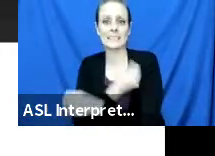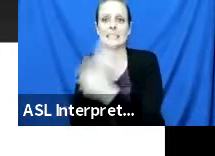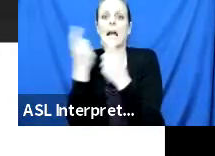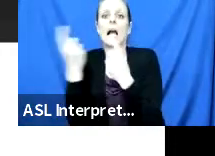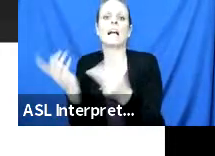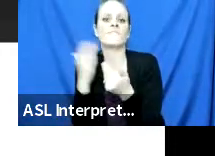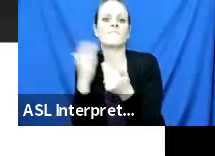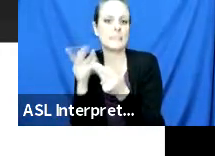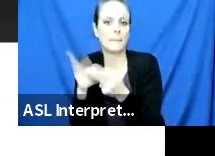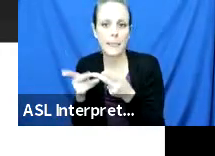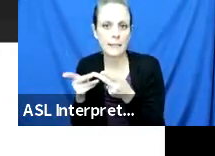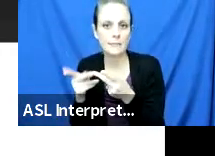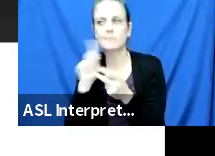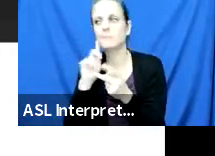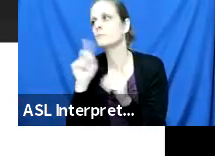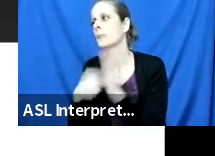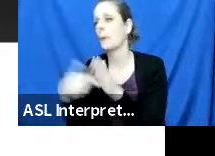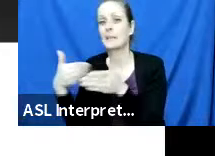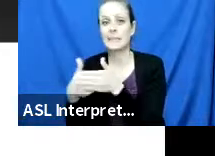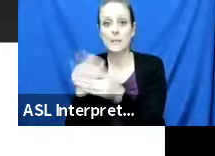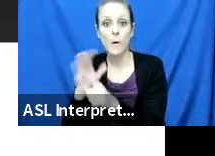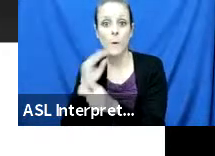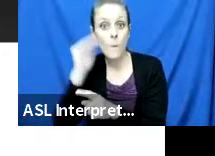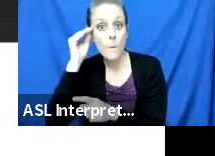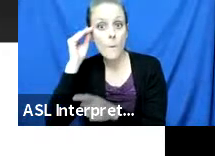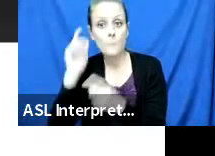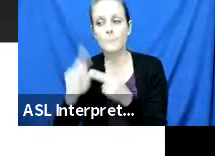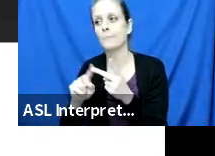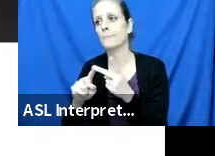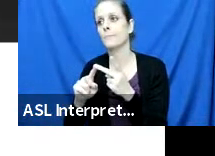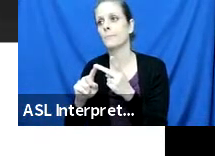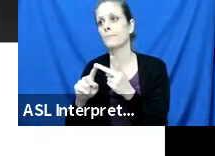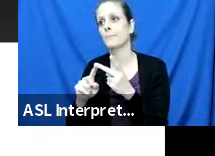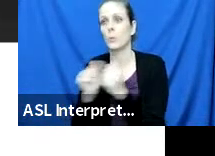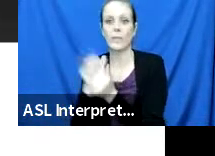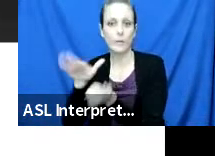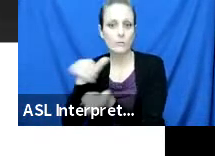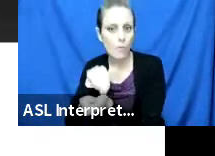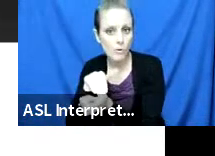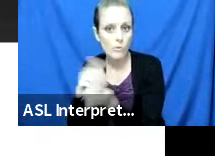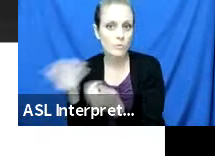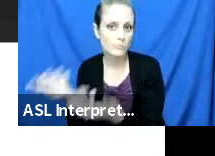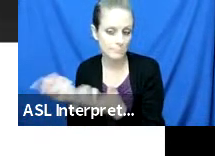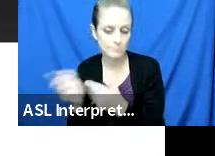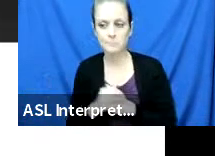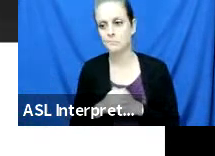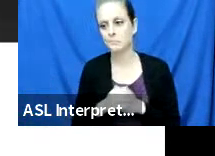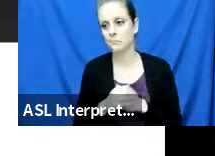like where they live or with their healthcare provider.